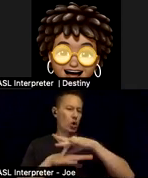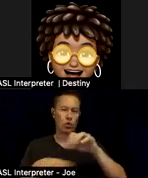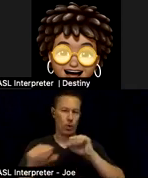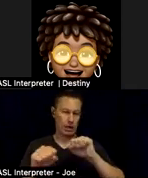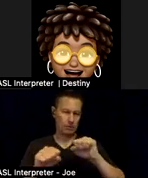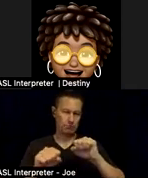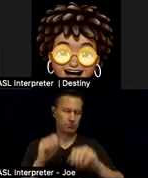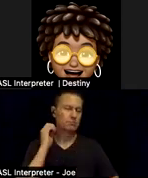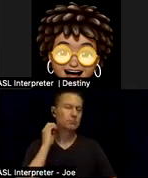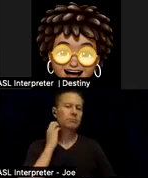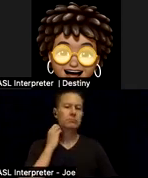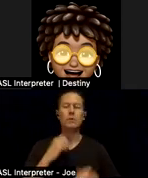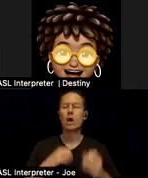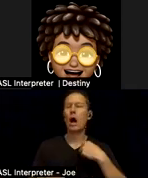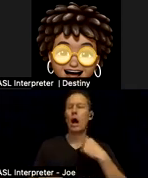I'll refer that a little bit.